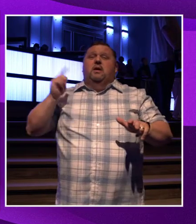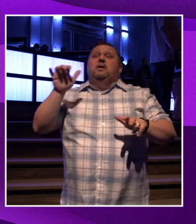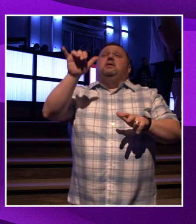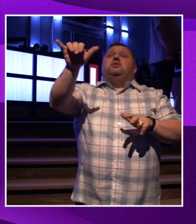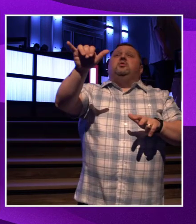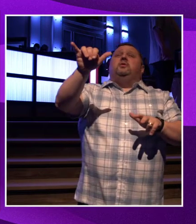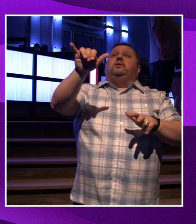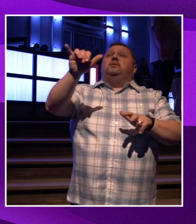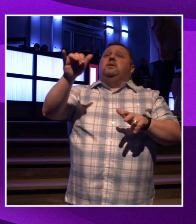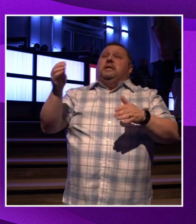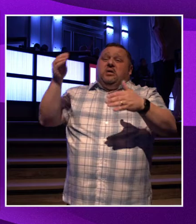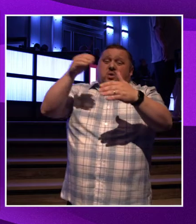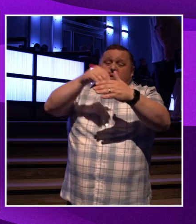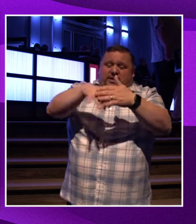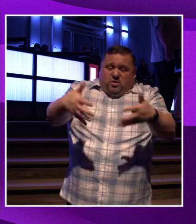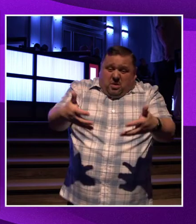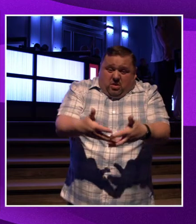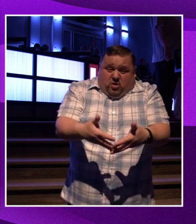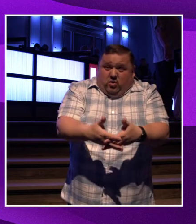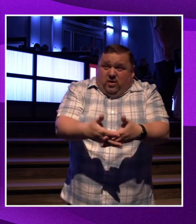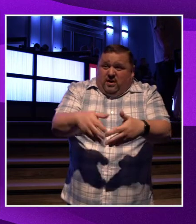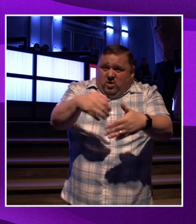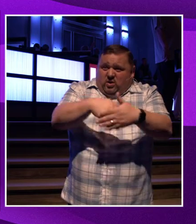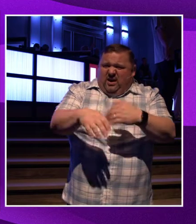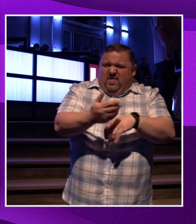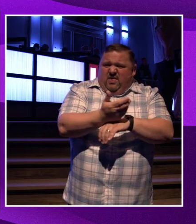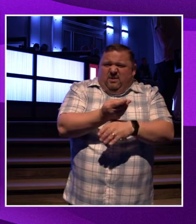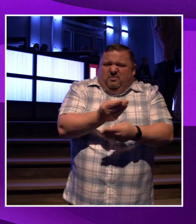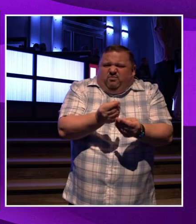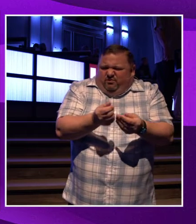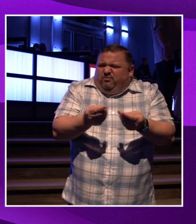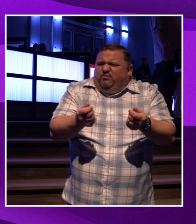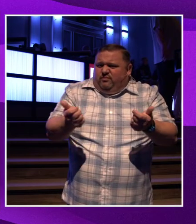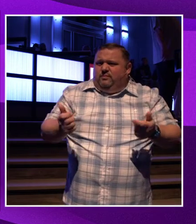glory to a cradle in the